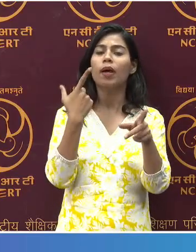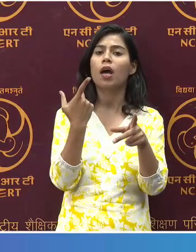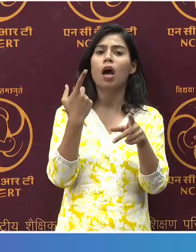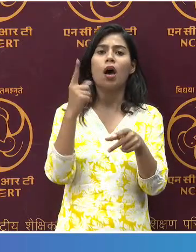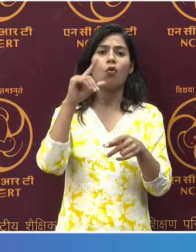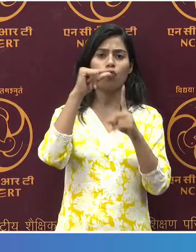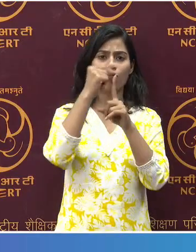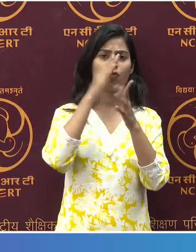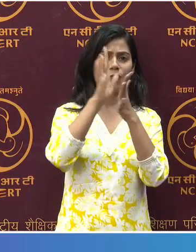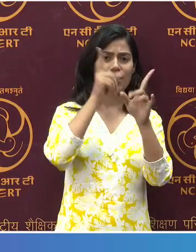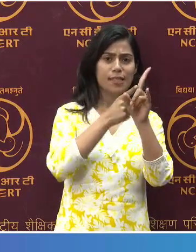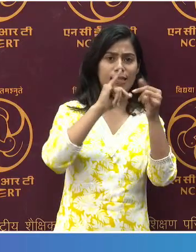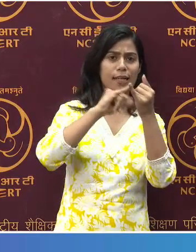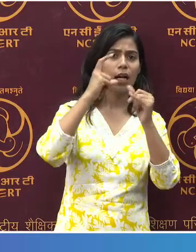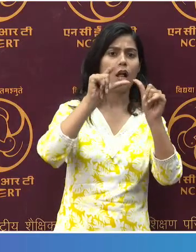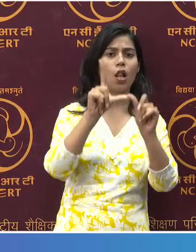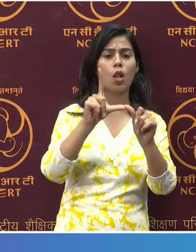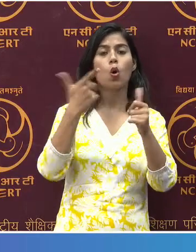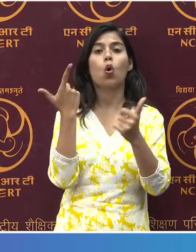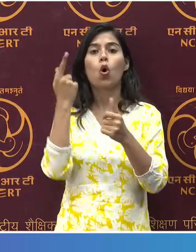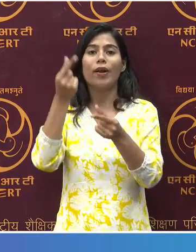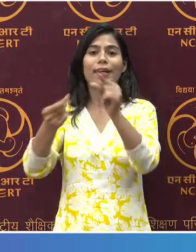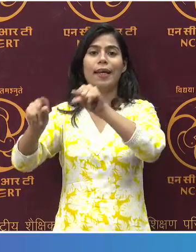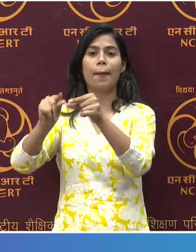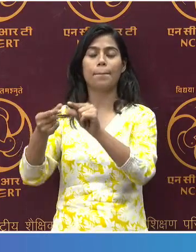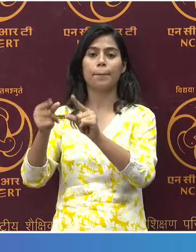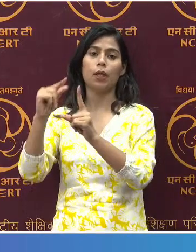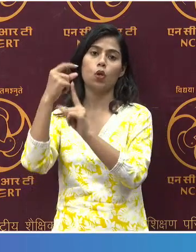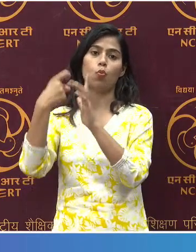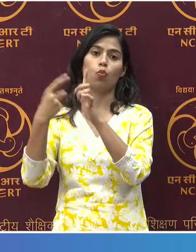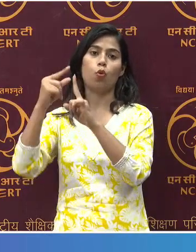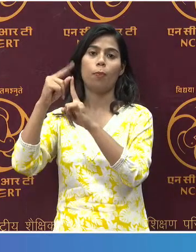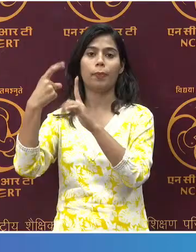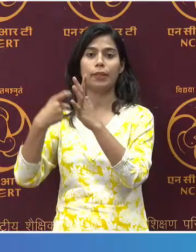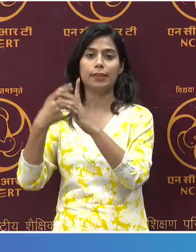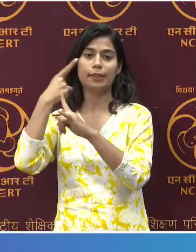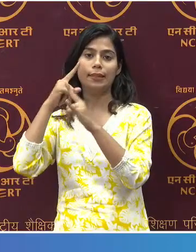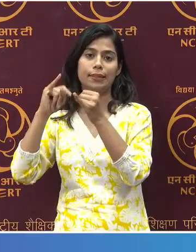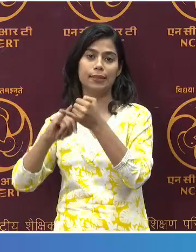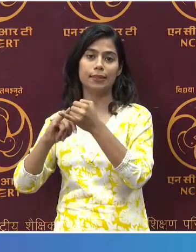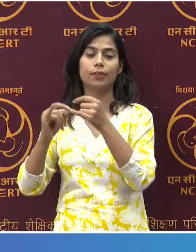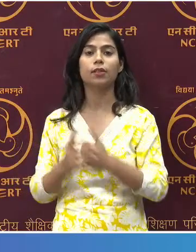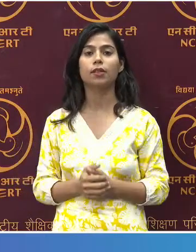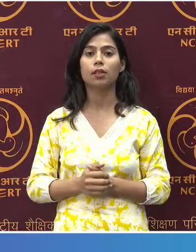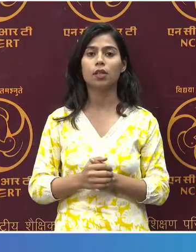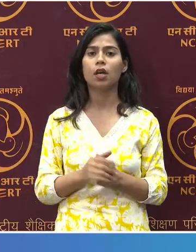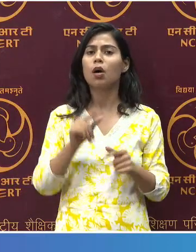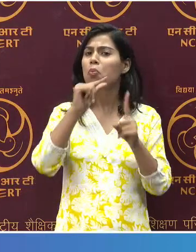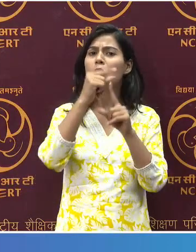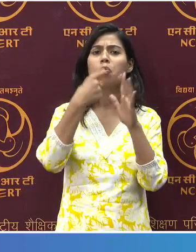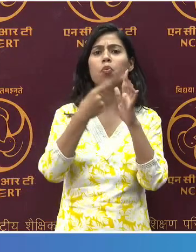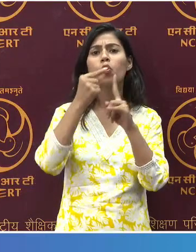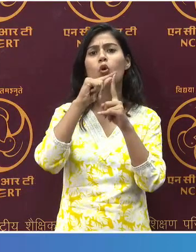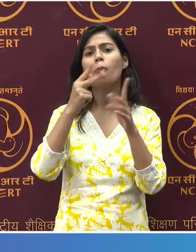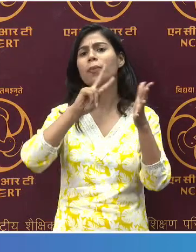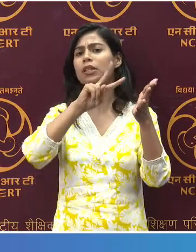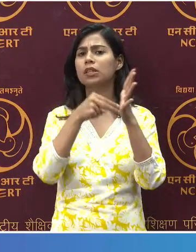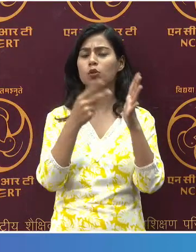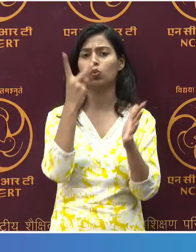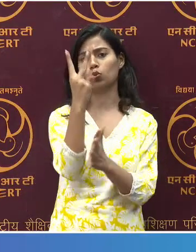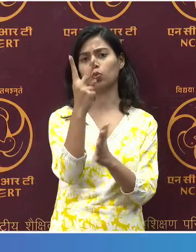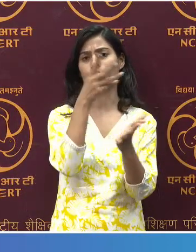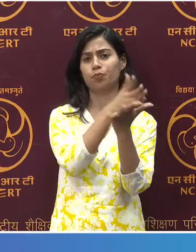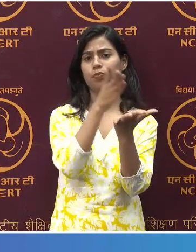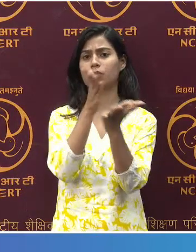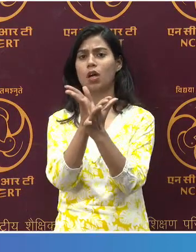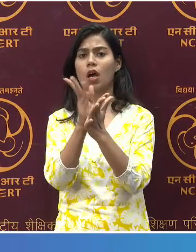properties, because when we use the word properties, then it means 2 types of properties. So actually properties are categorized in 2 parts, that